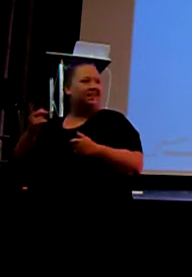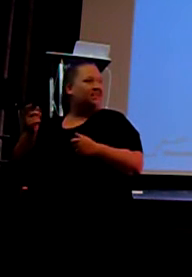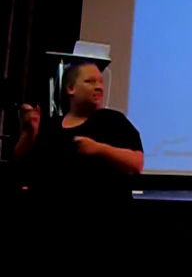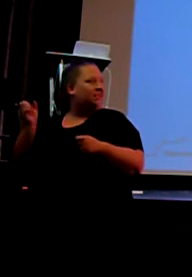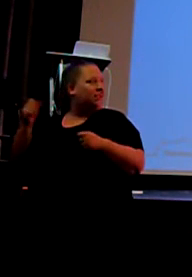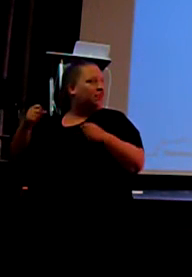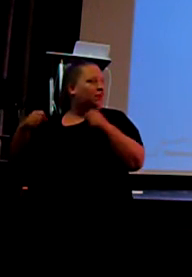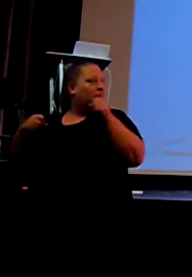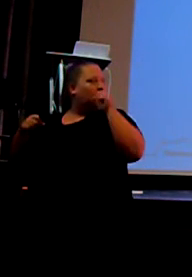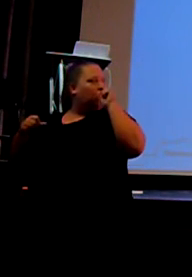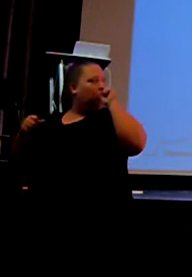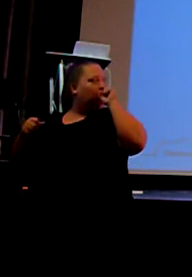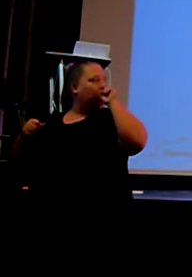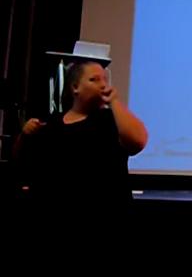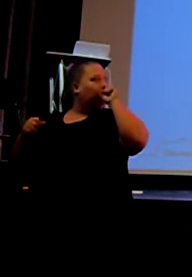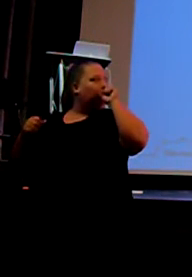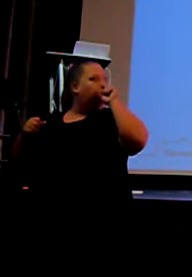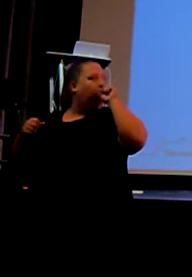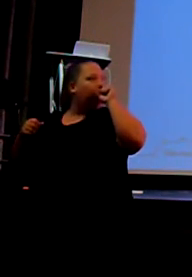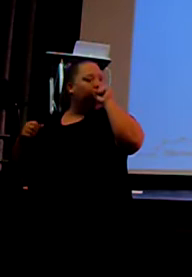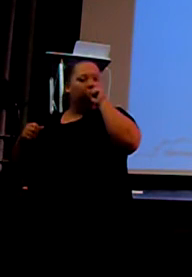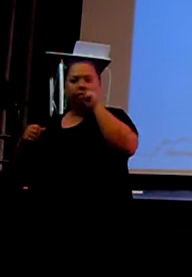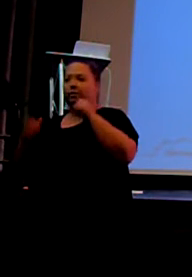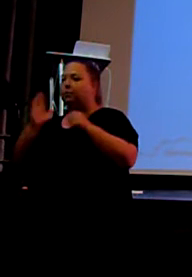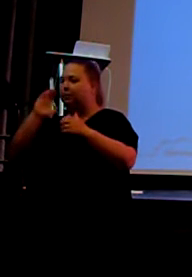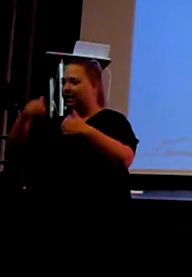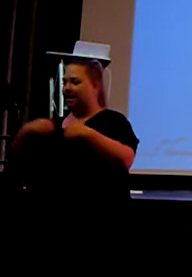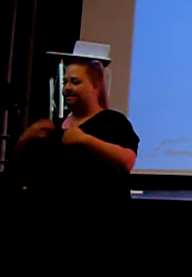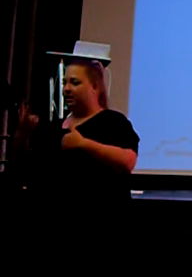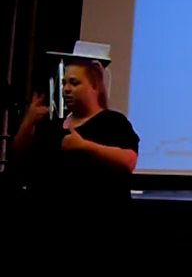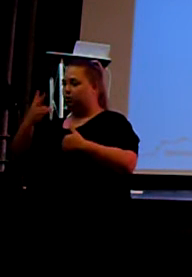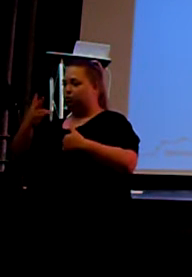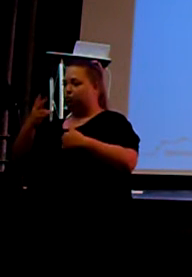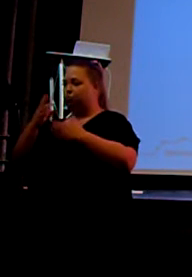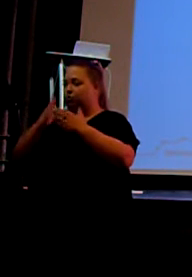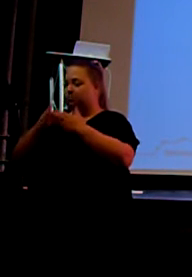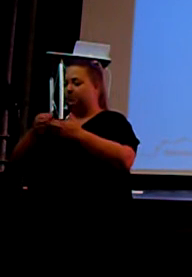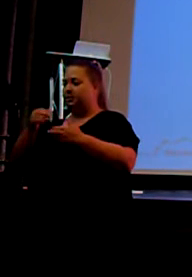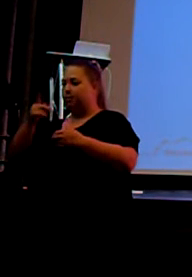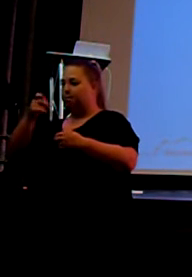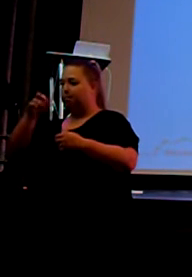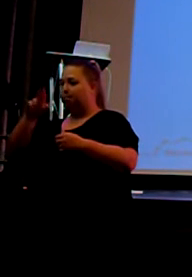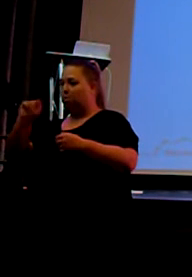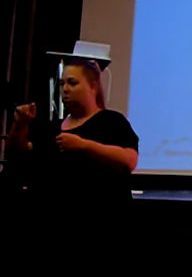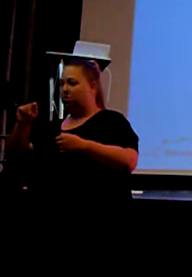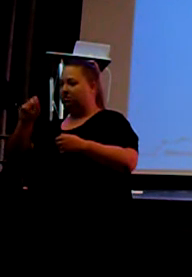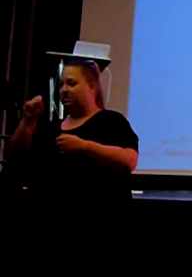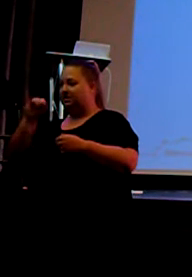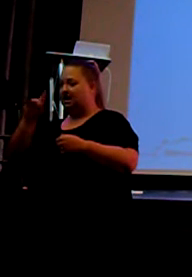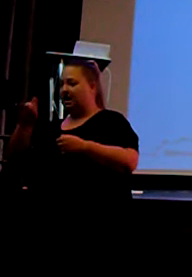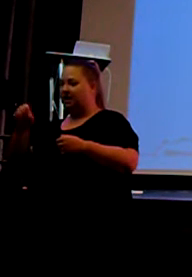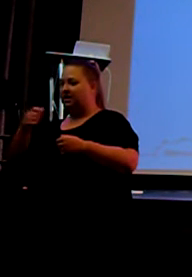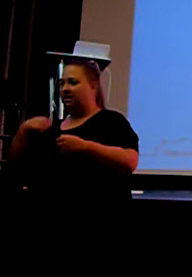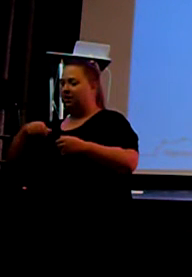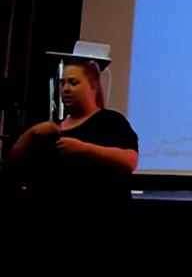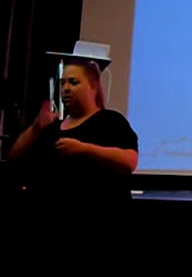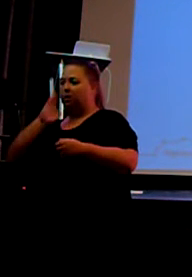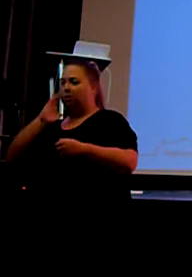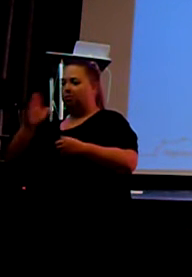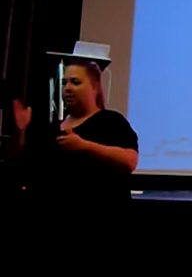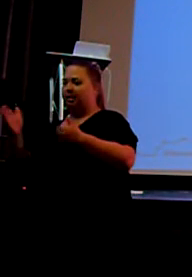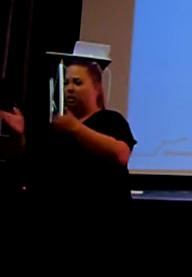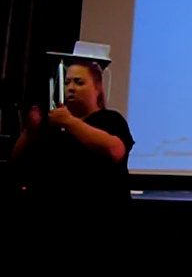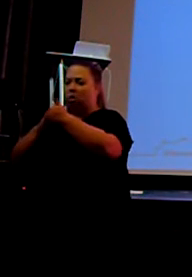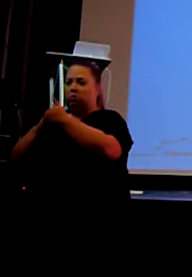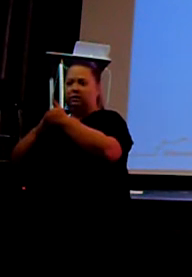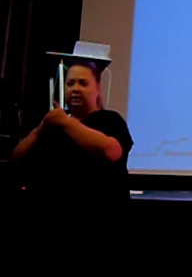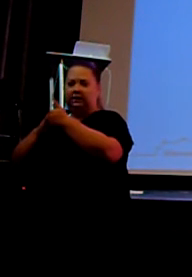Absolutely. We're going to have the other two ships on our port side. We will be the closest